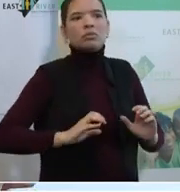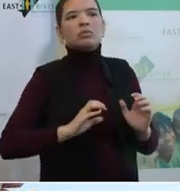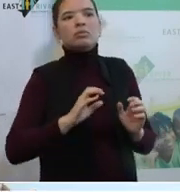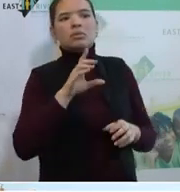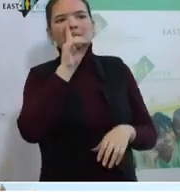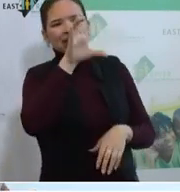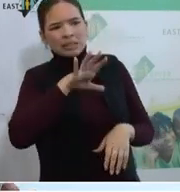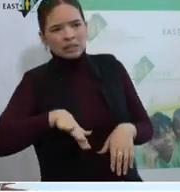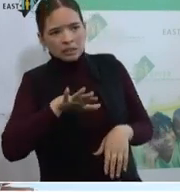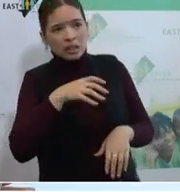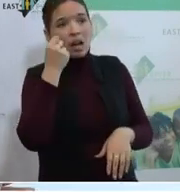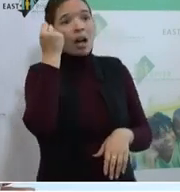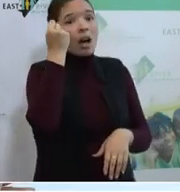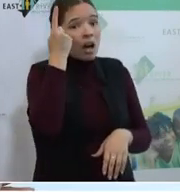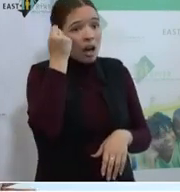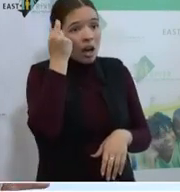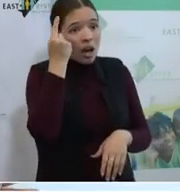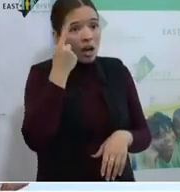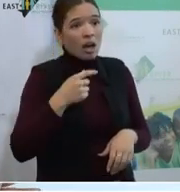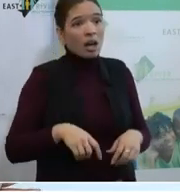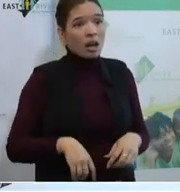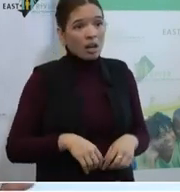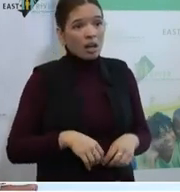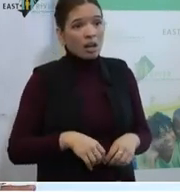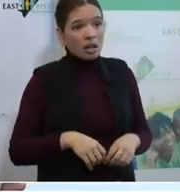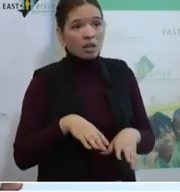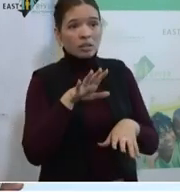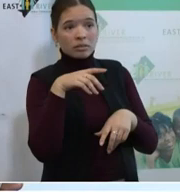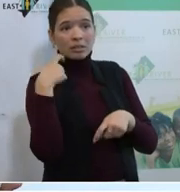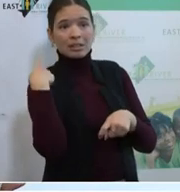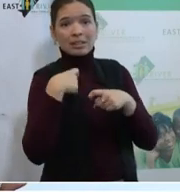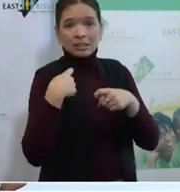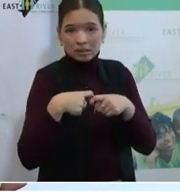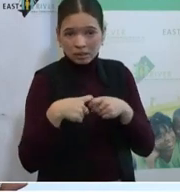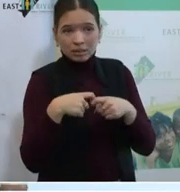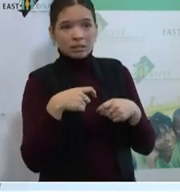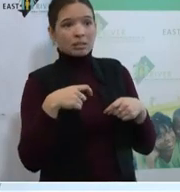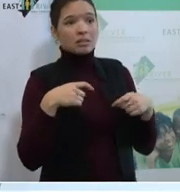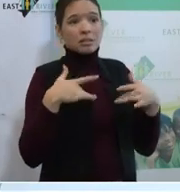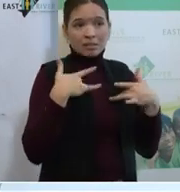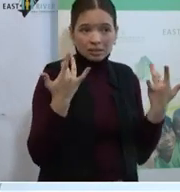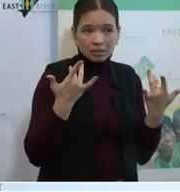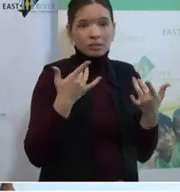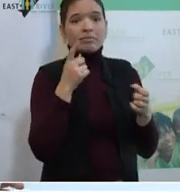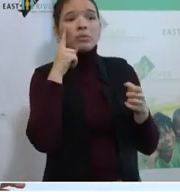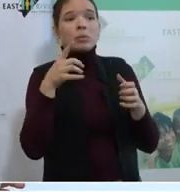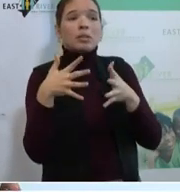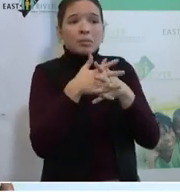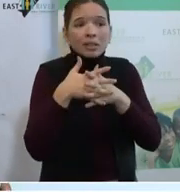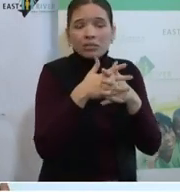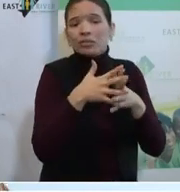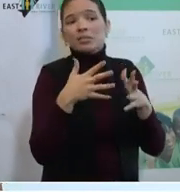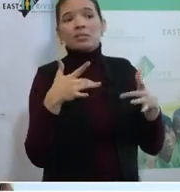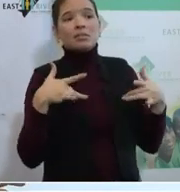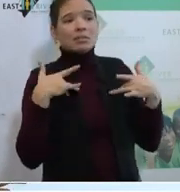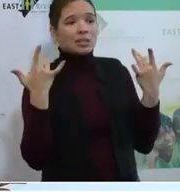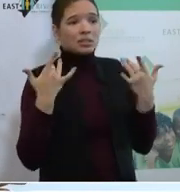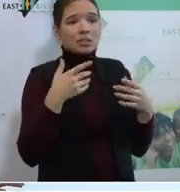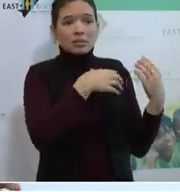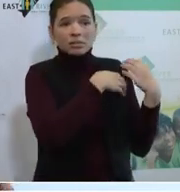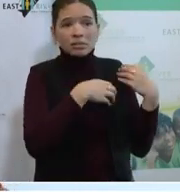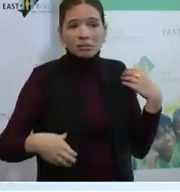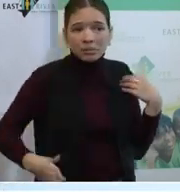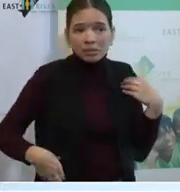and Initiatives to Fatherhood, Men and Boys, African American Affairs, and the Mayor's Office of Religious